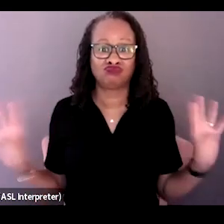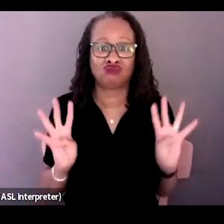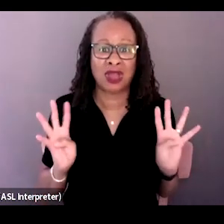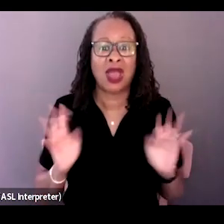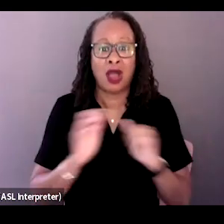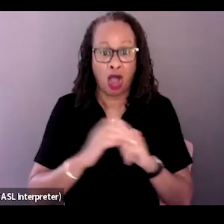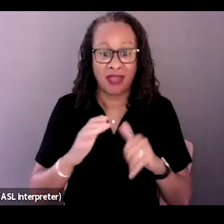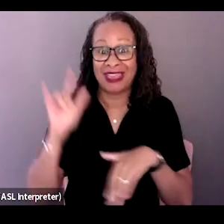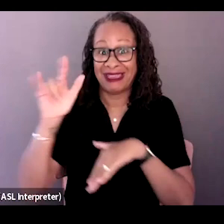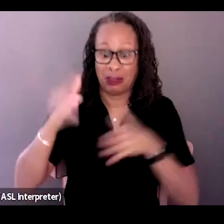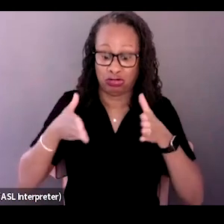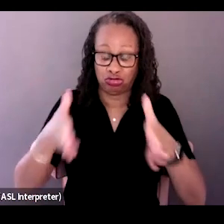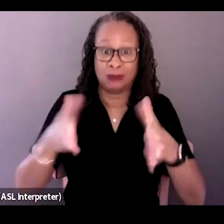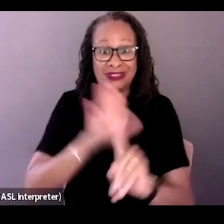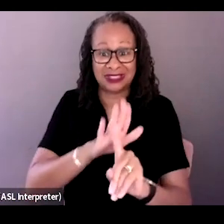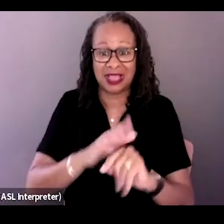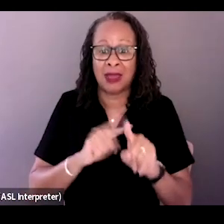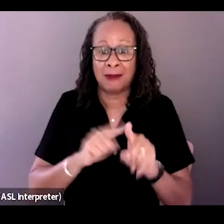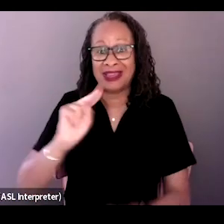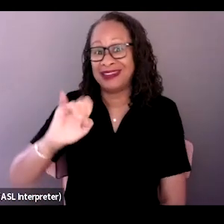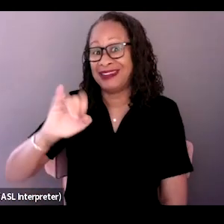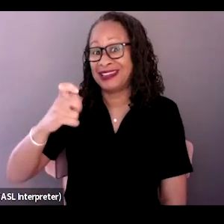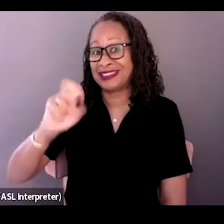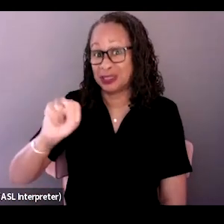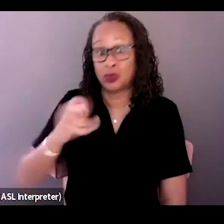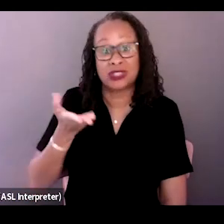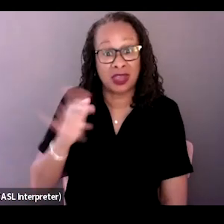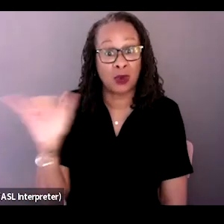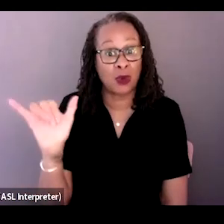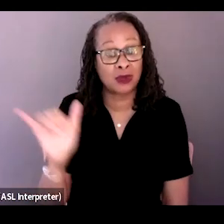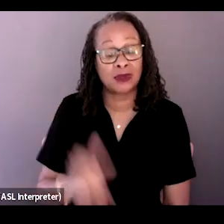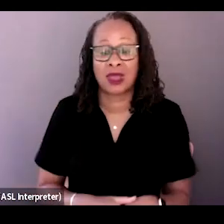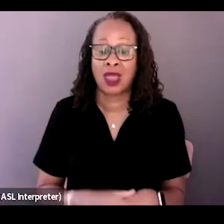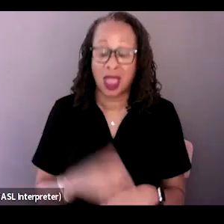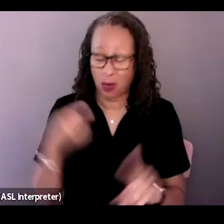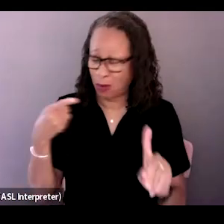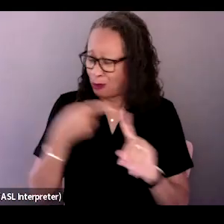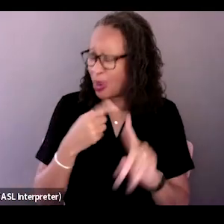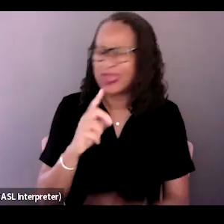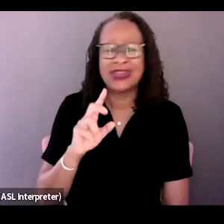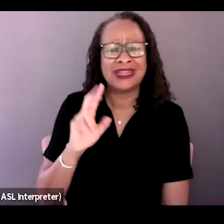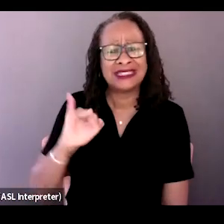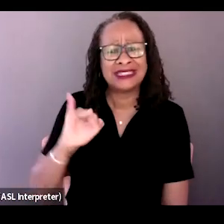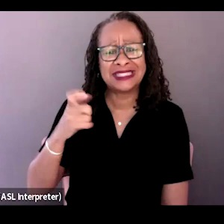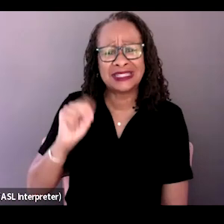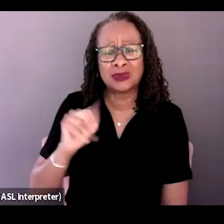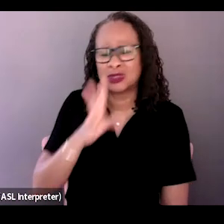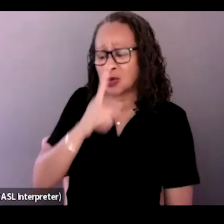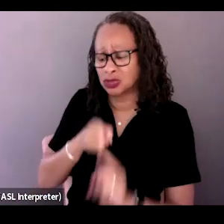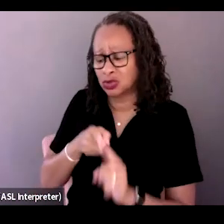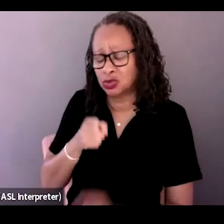airstrip itself. You know, but Nixon was there as well. At one point, Nixon sort of was talking